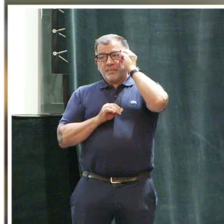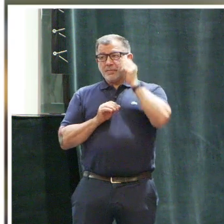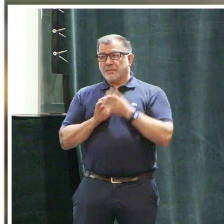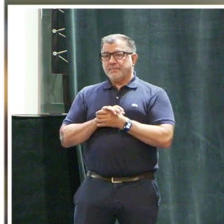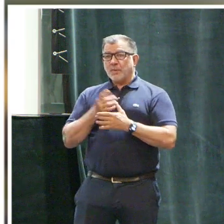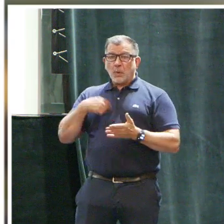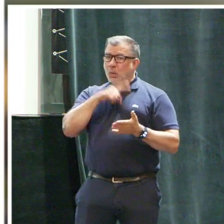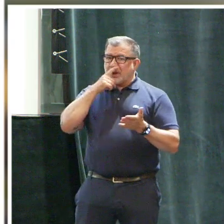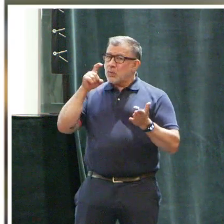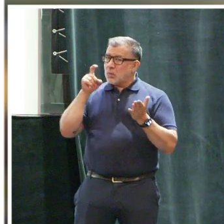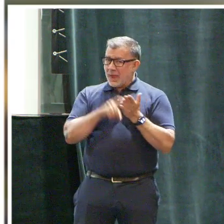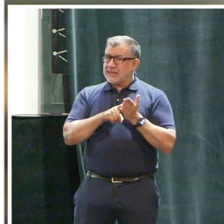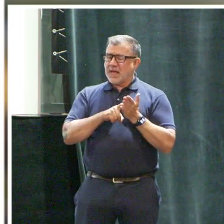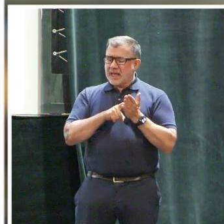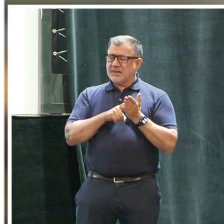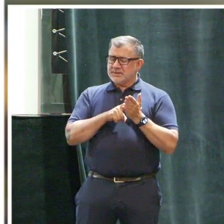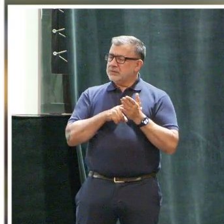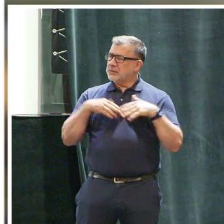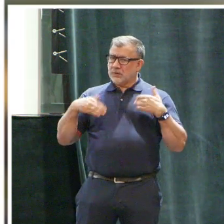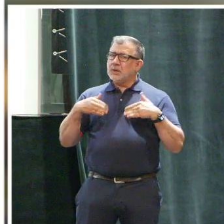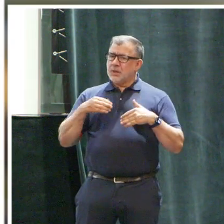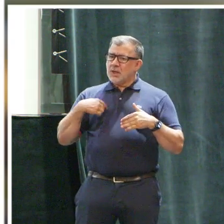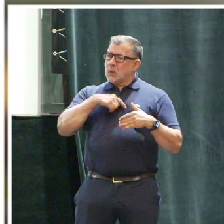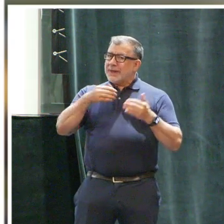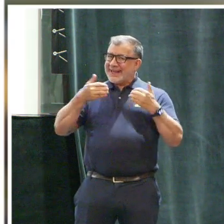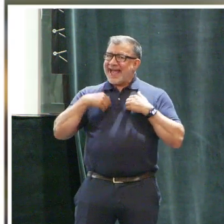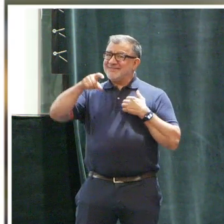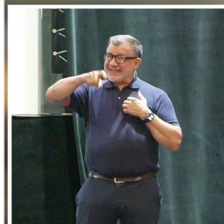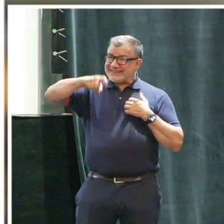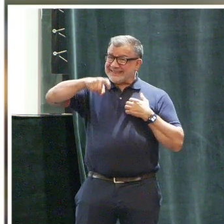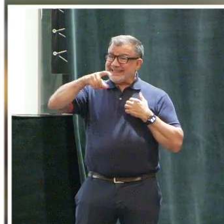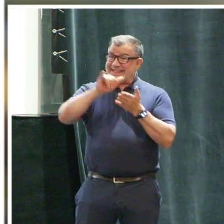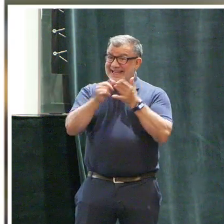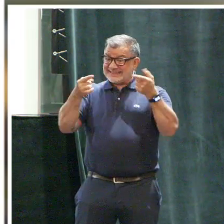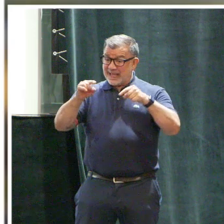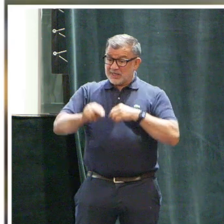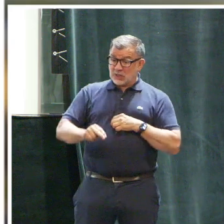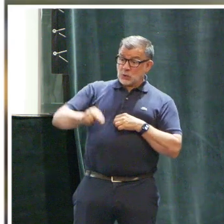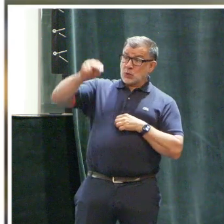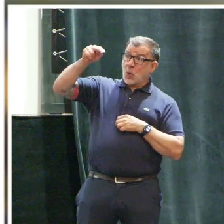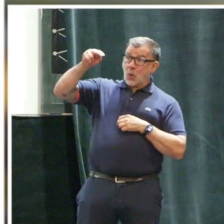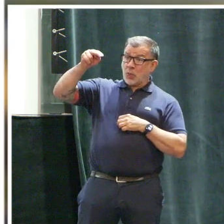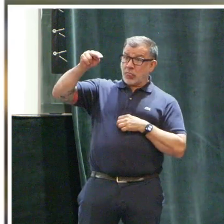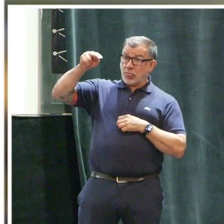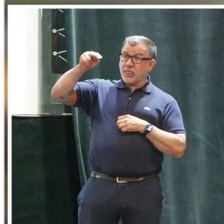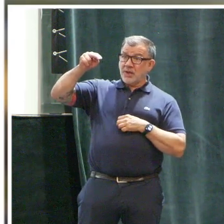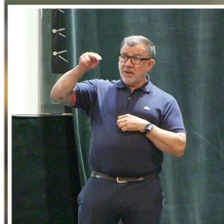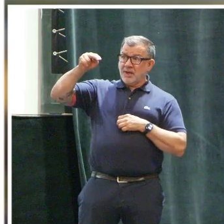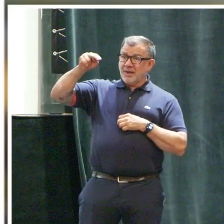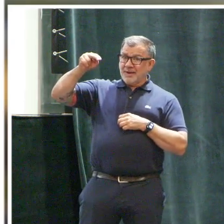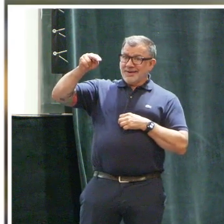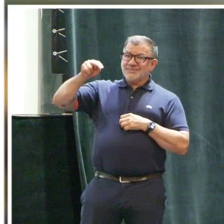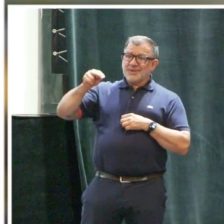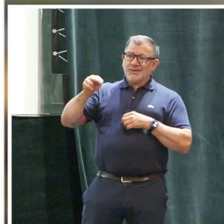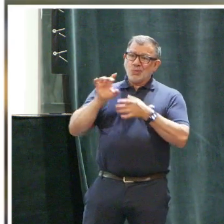we recognize there is a need that exists north of the endpoint of our Northwest